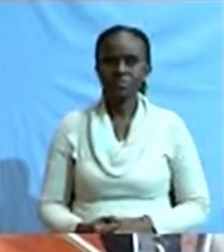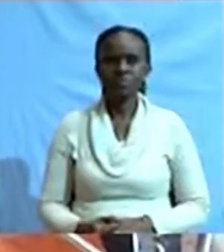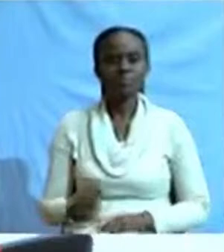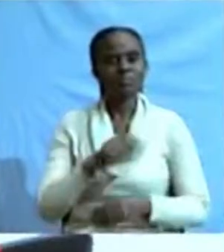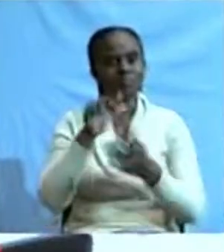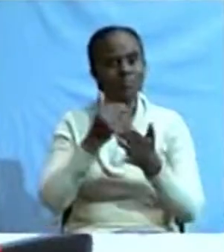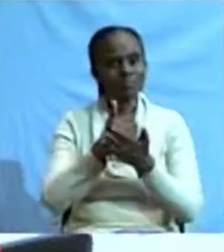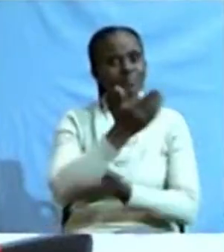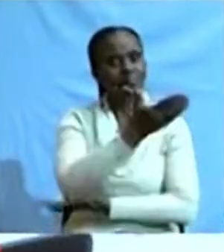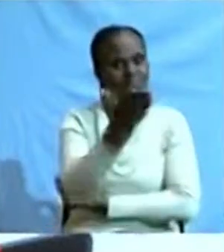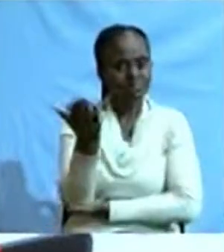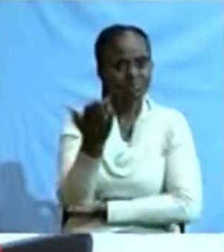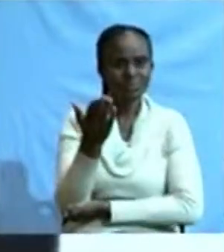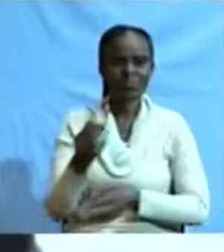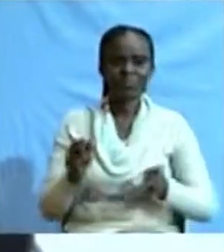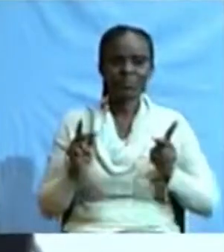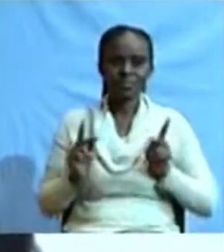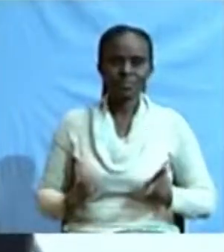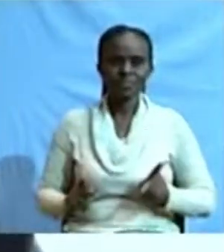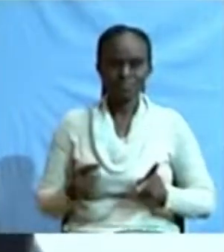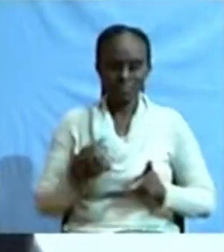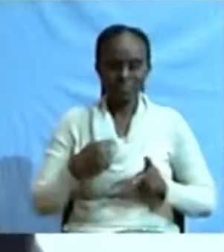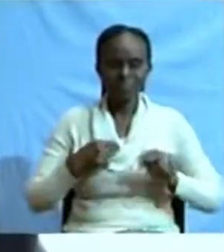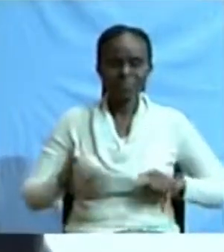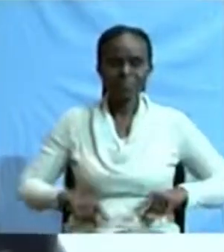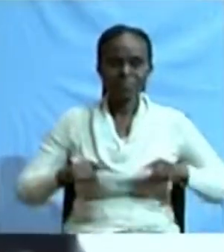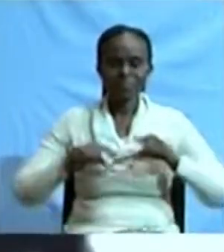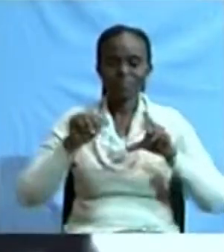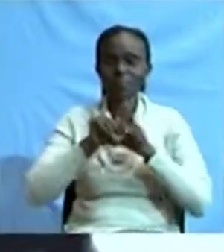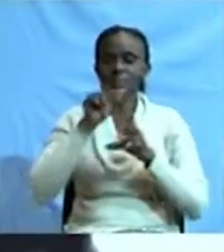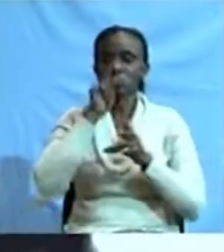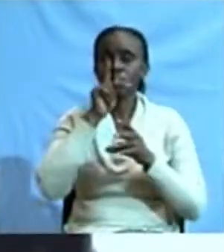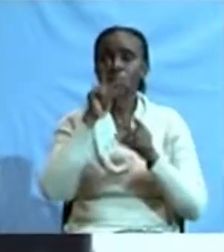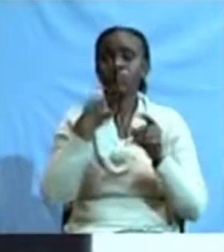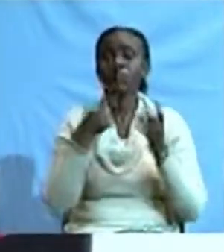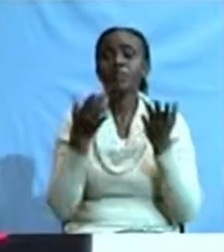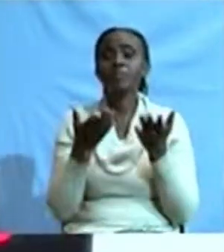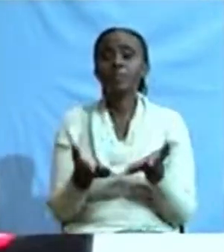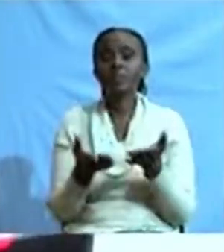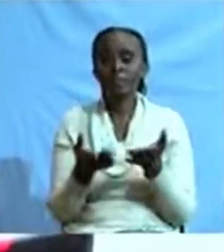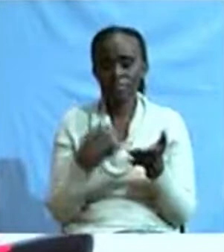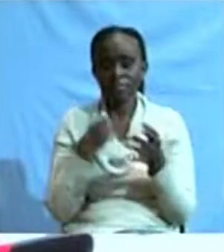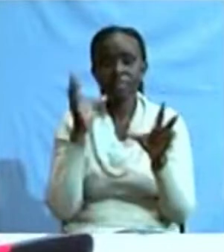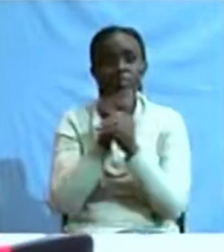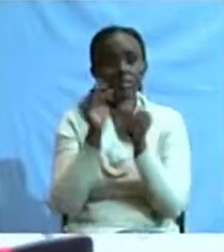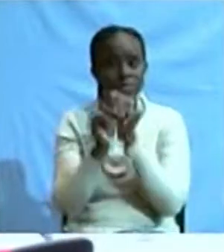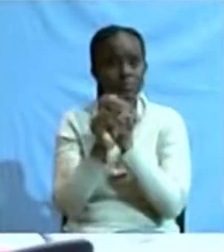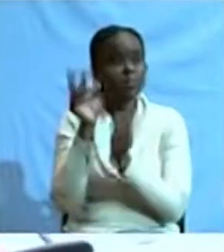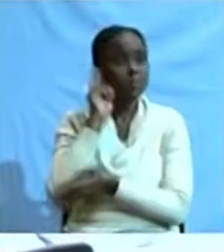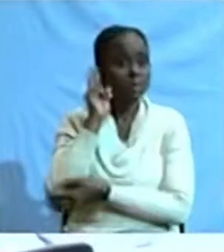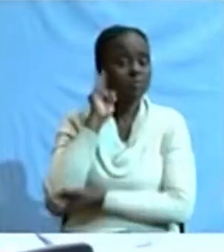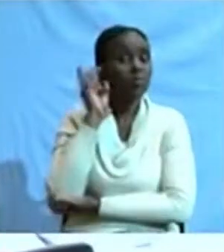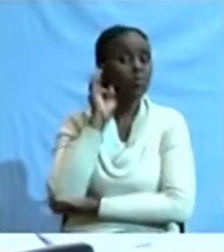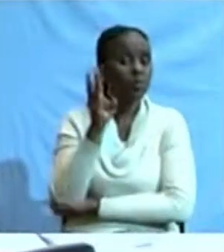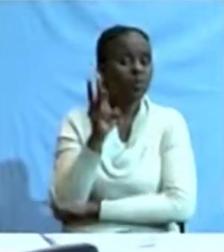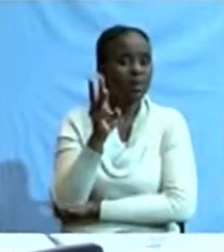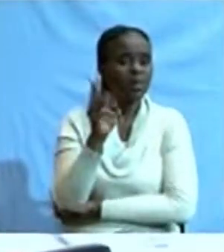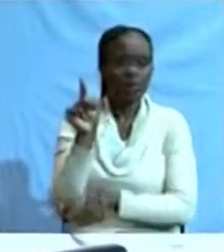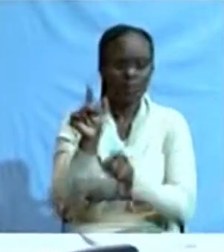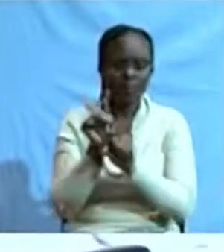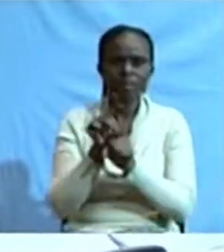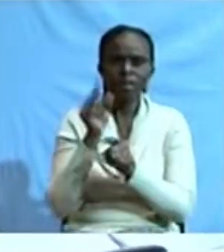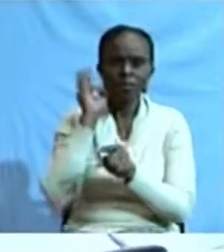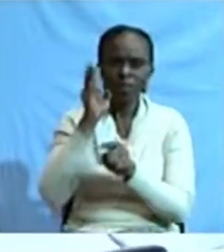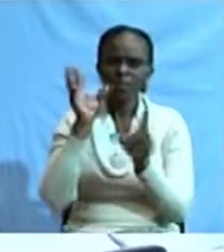those. A person like me now, I live in Kaloma, I'm here. I'll miss the radio station, and I'll miss